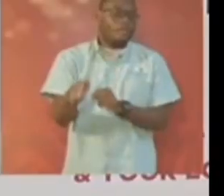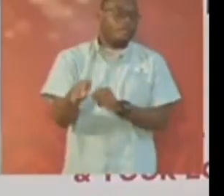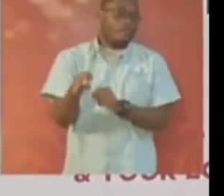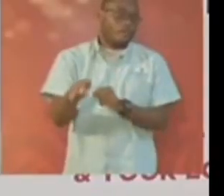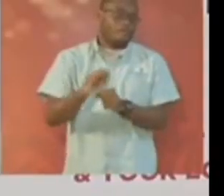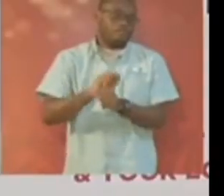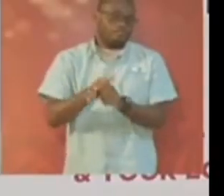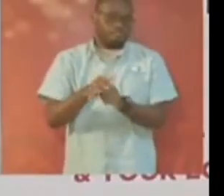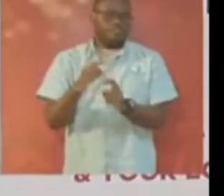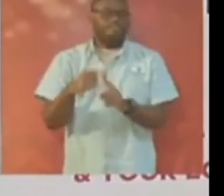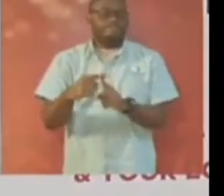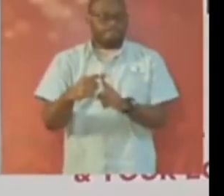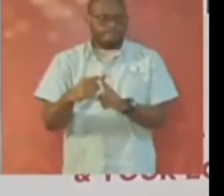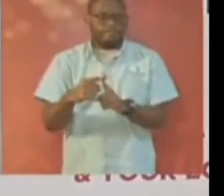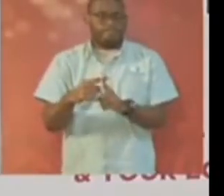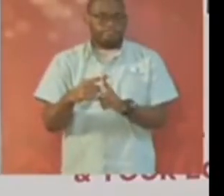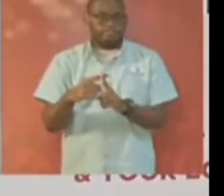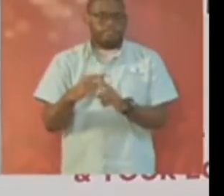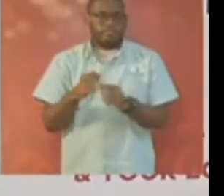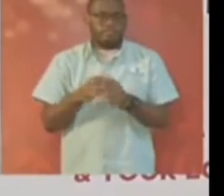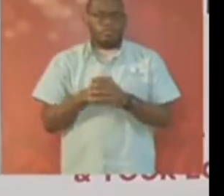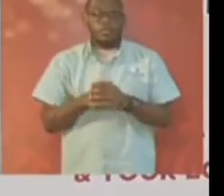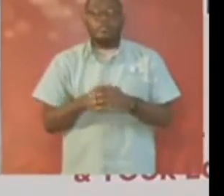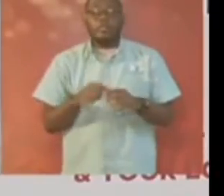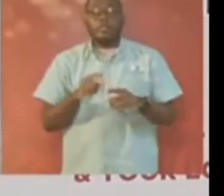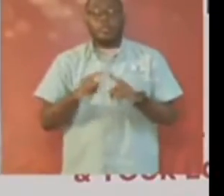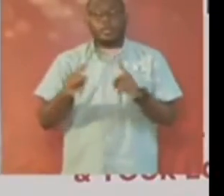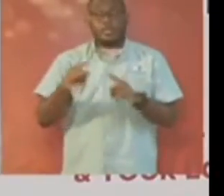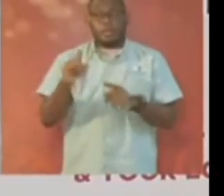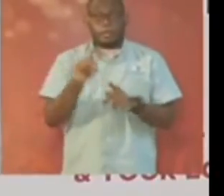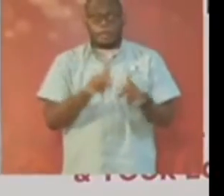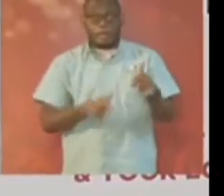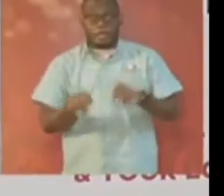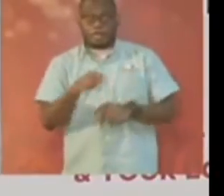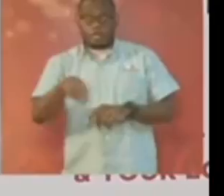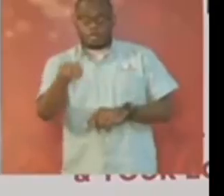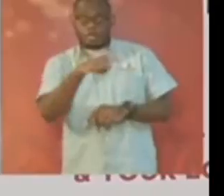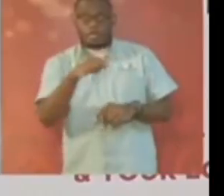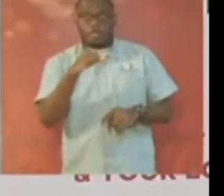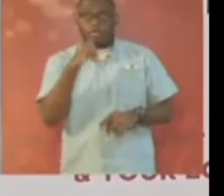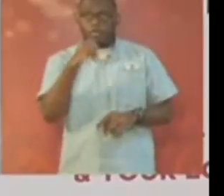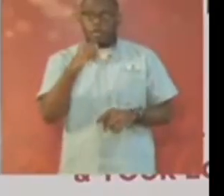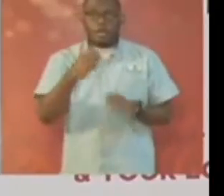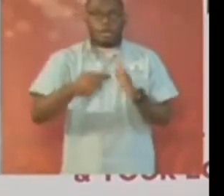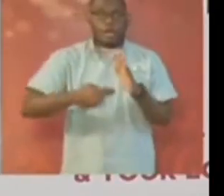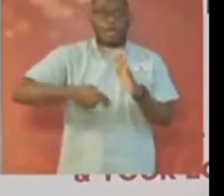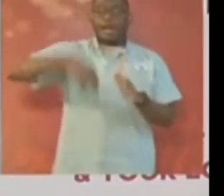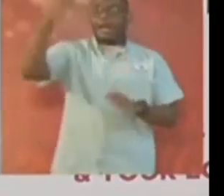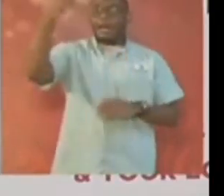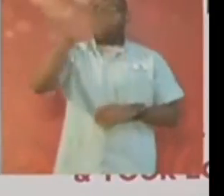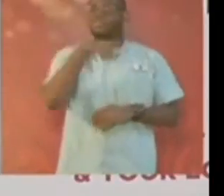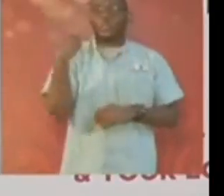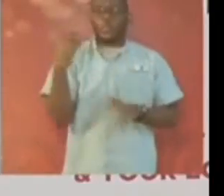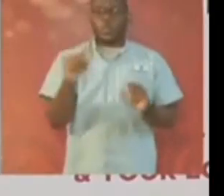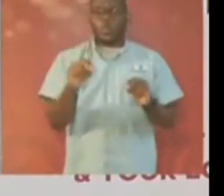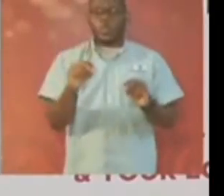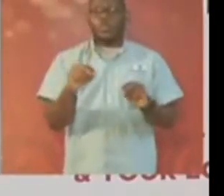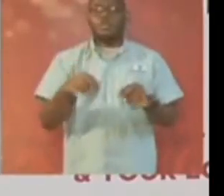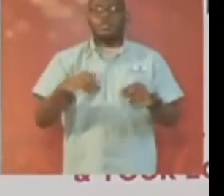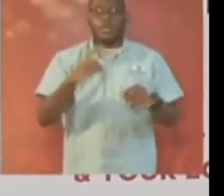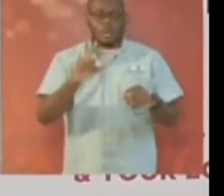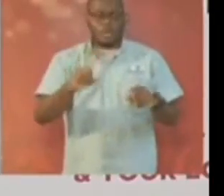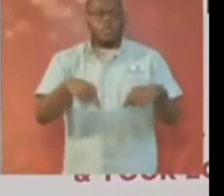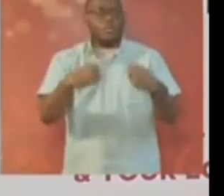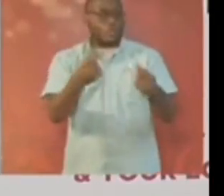short term or immediate term, because these persons are not considered as high risk as those who would be in hospital. In terms